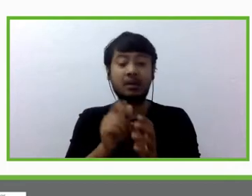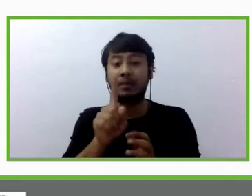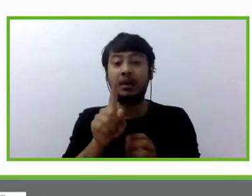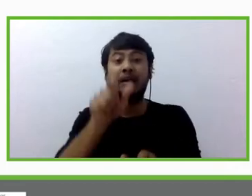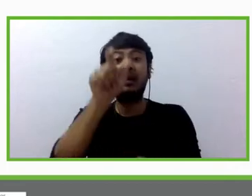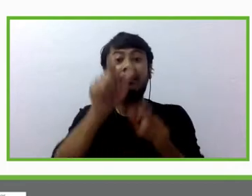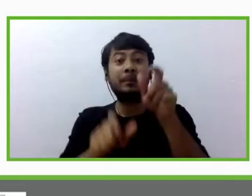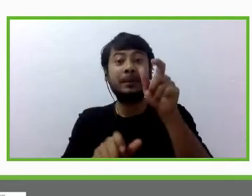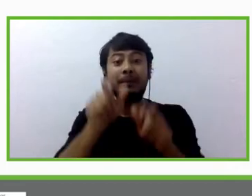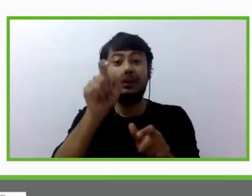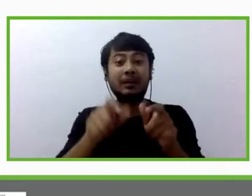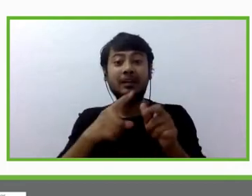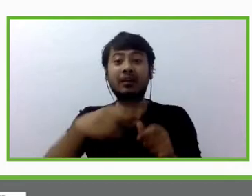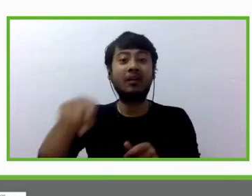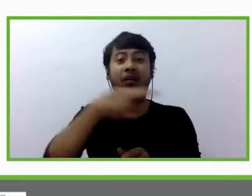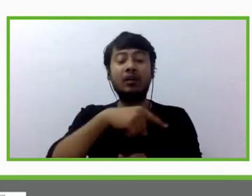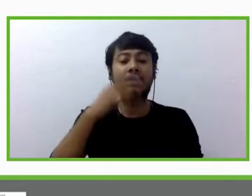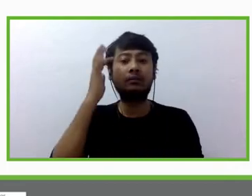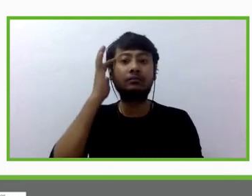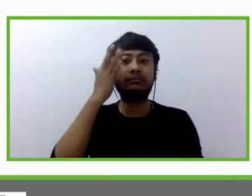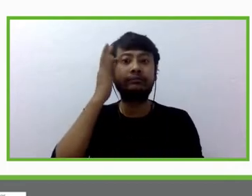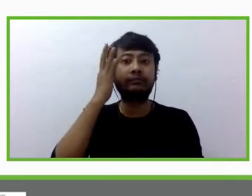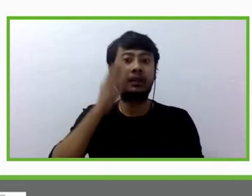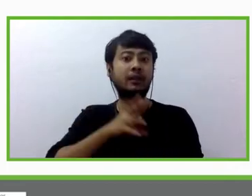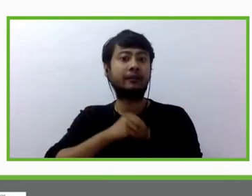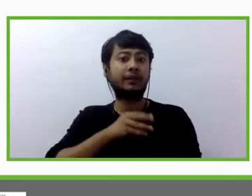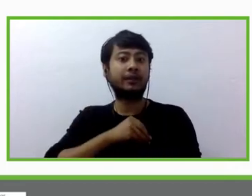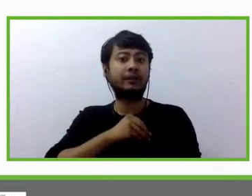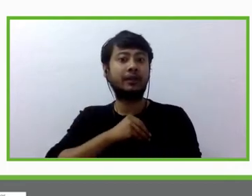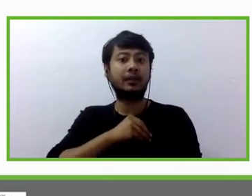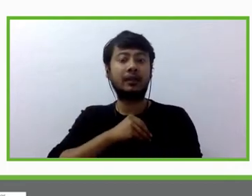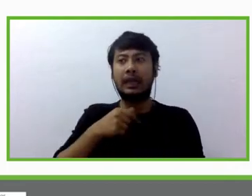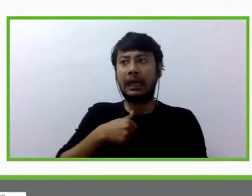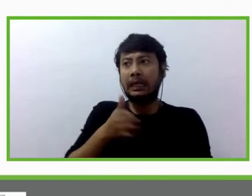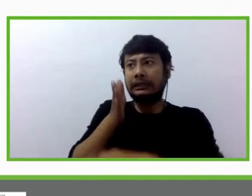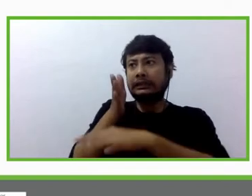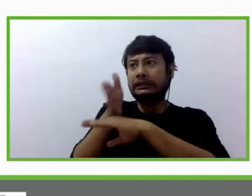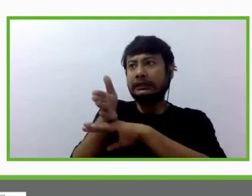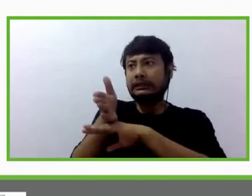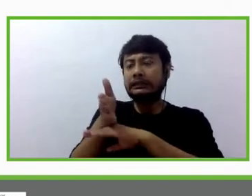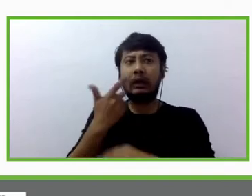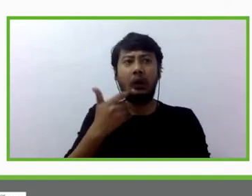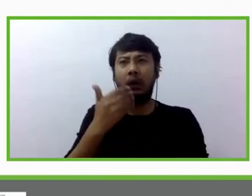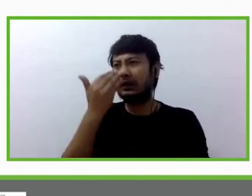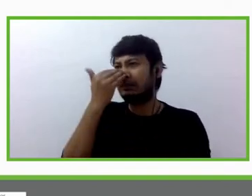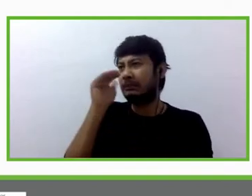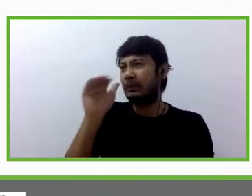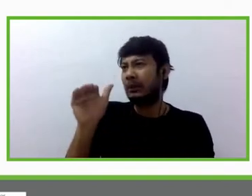their fears about, number one, offending people, or not being sure